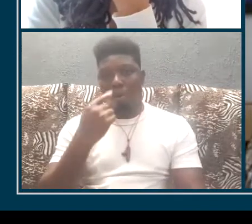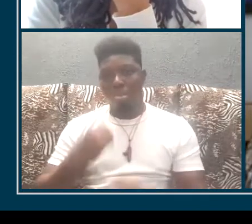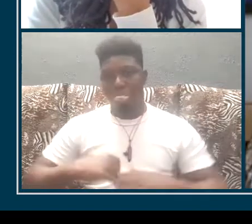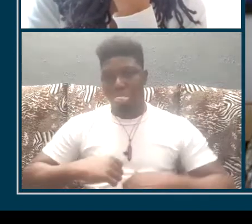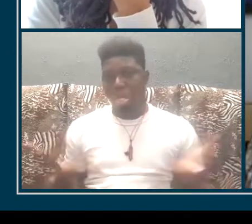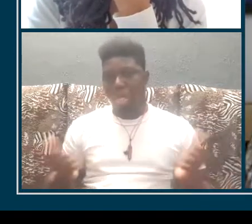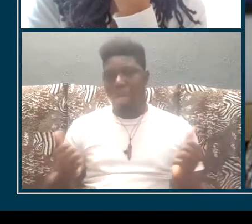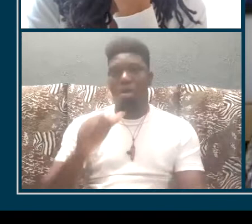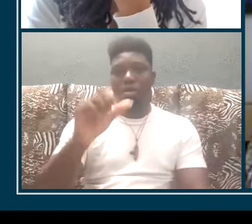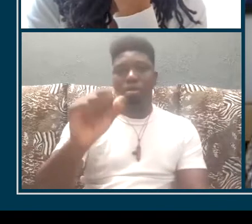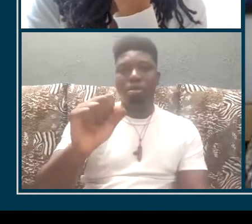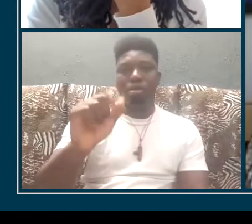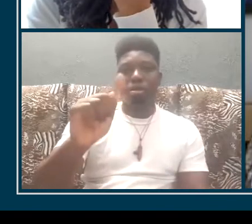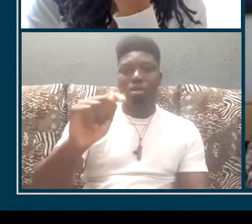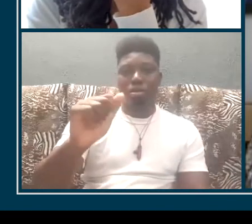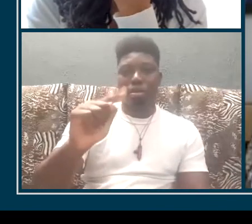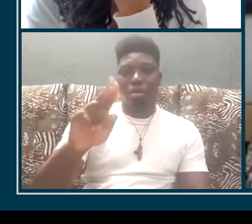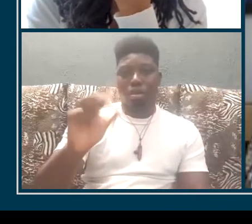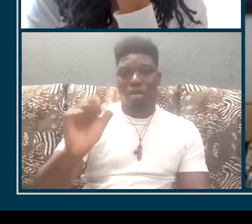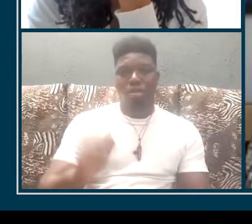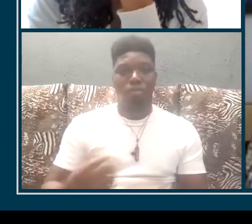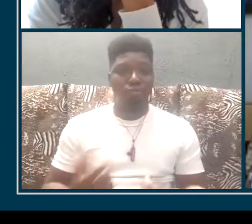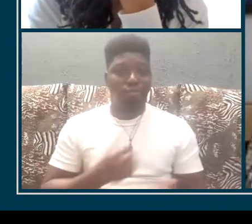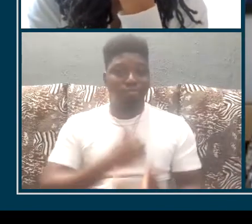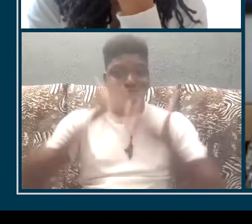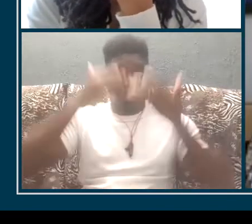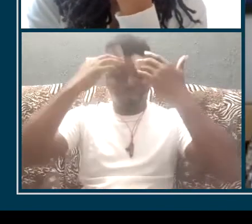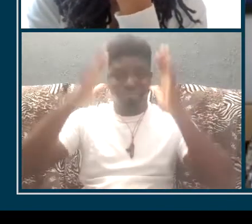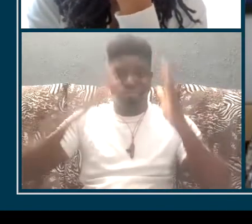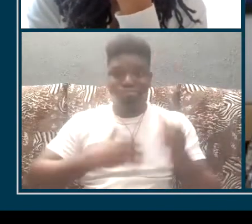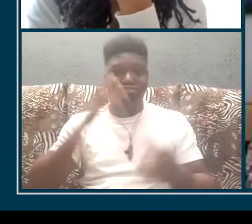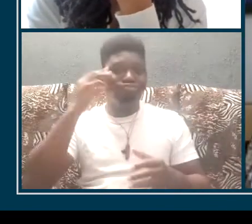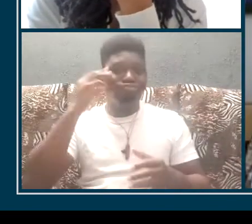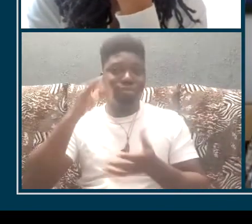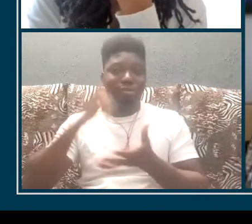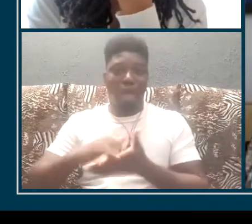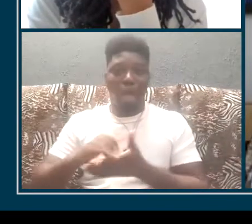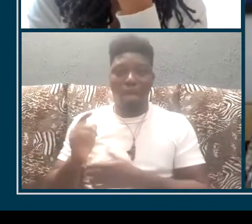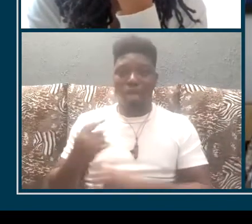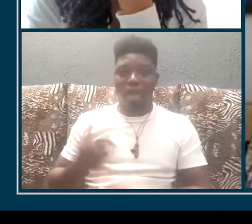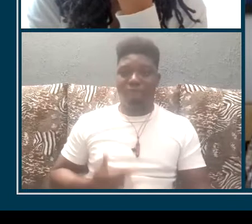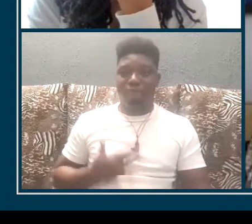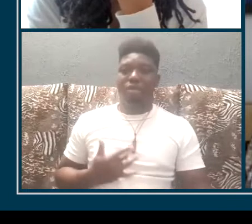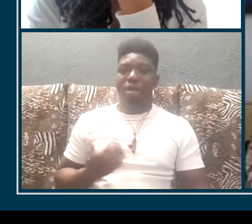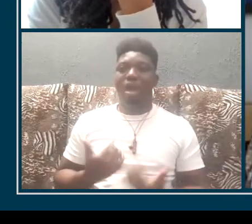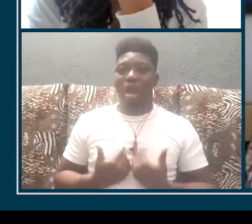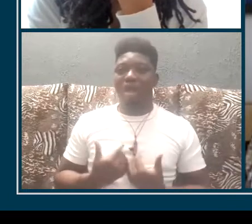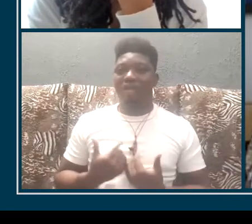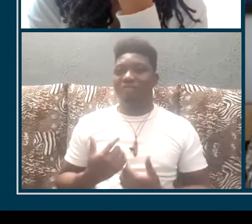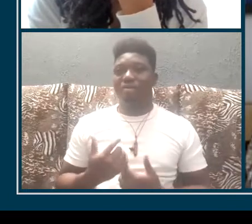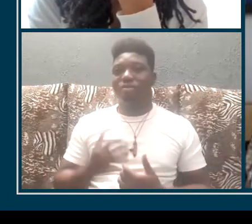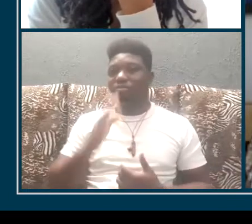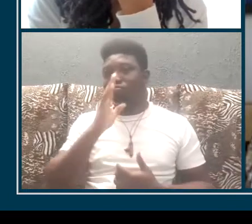ever feel like I've ever been denied status. I had a great upbringing, great parents, went